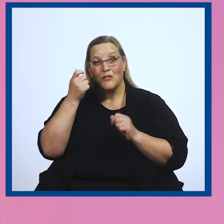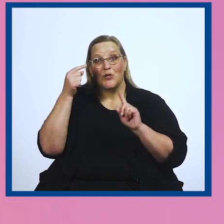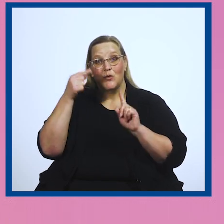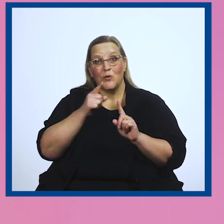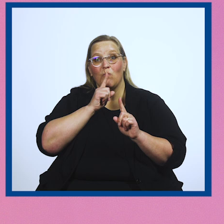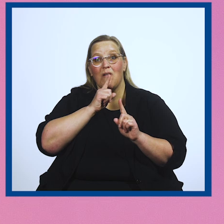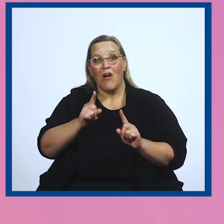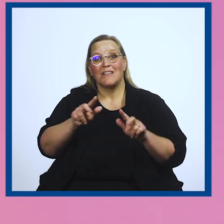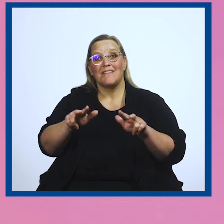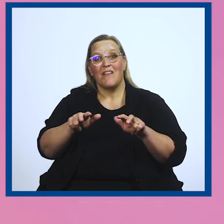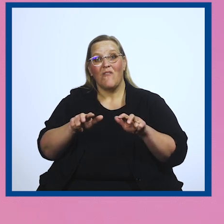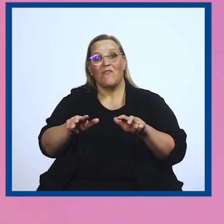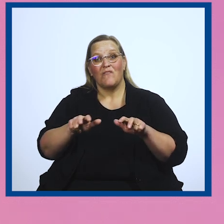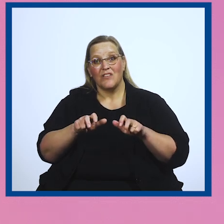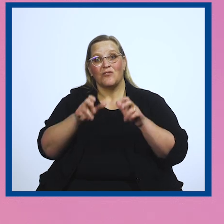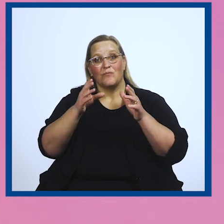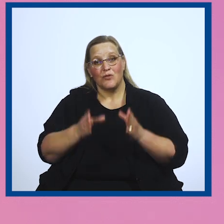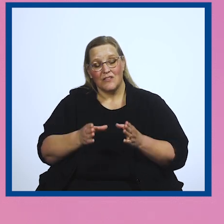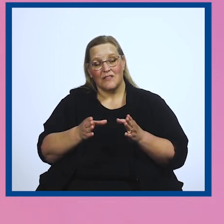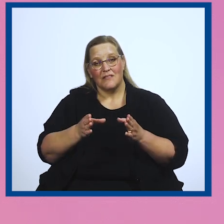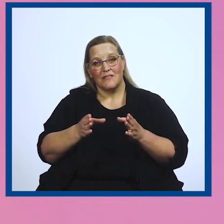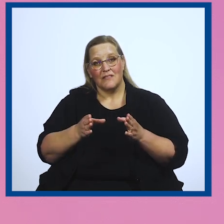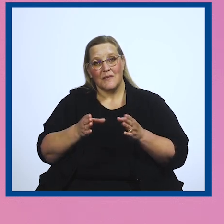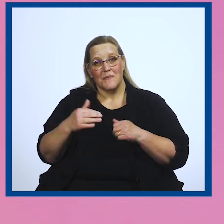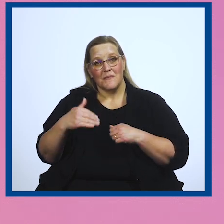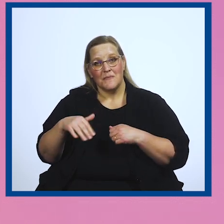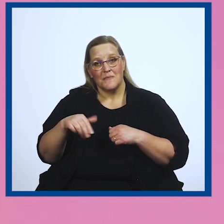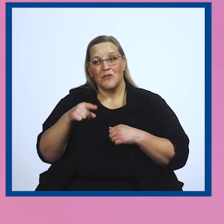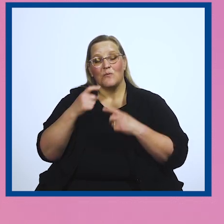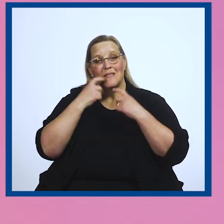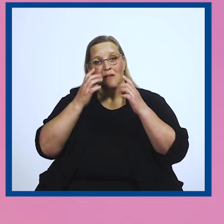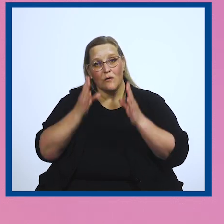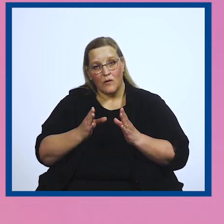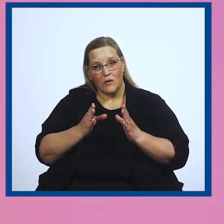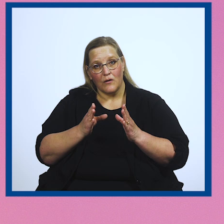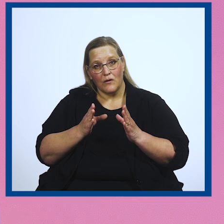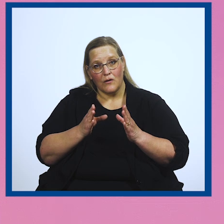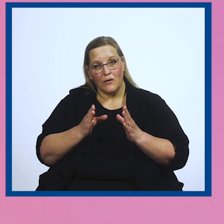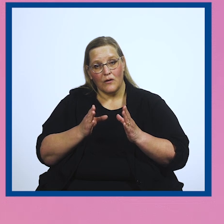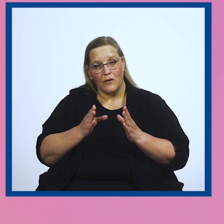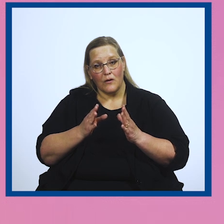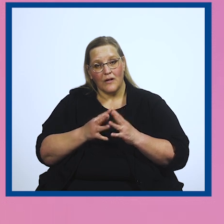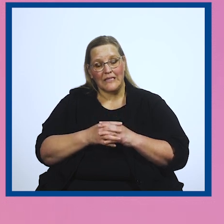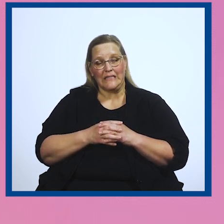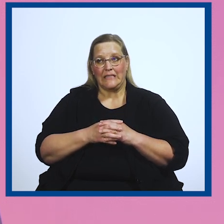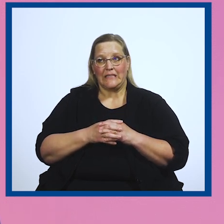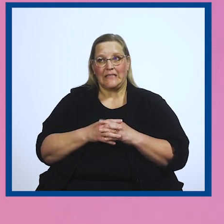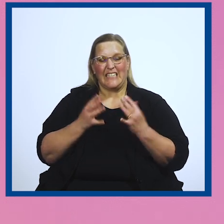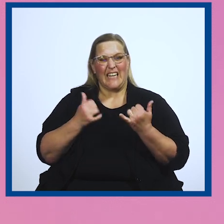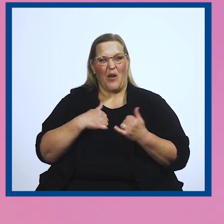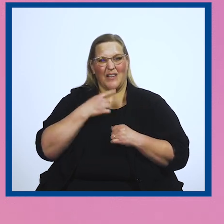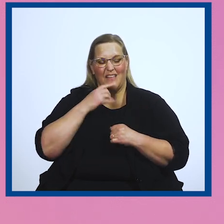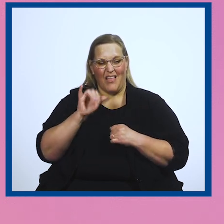a profoundly selfish person. You're a sinner. Even now as I